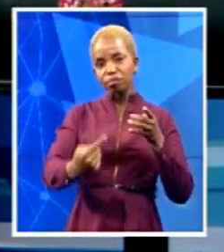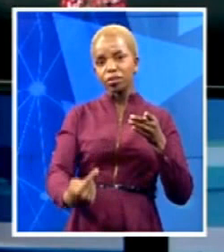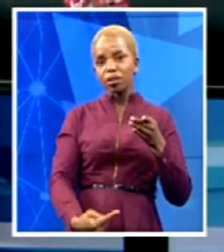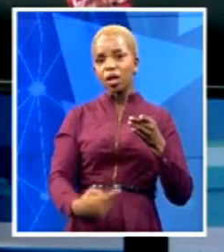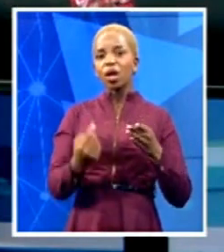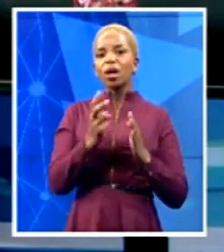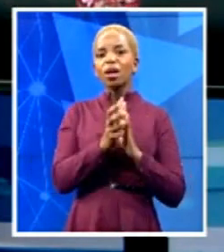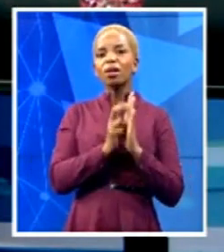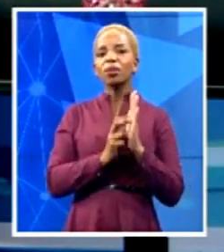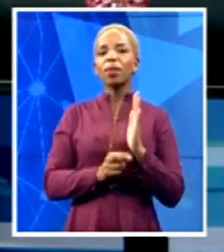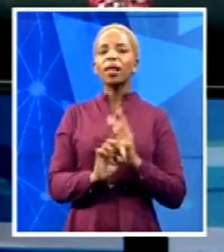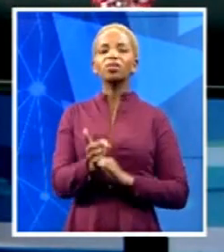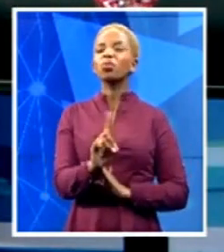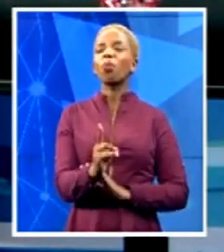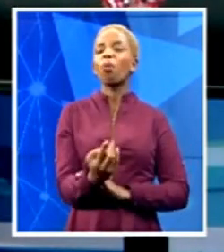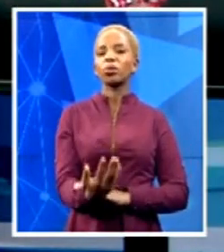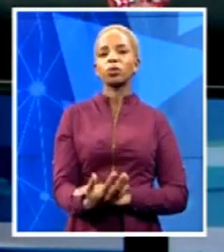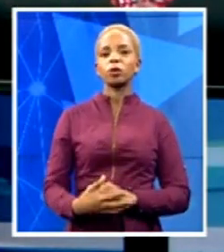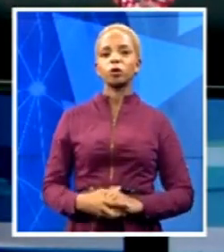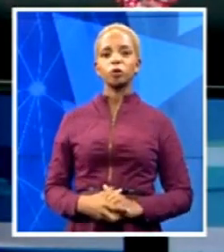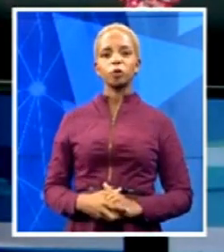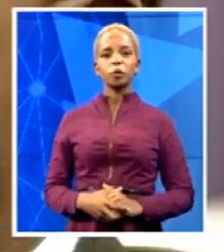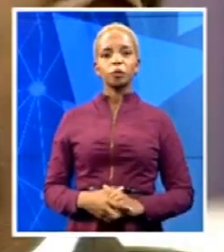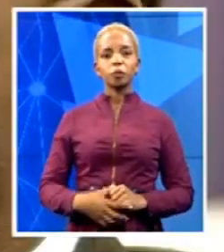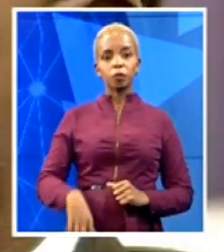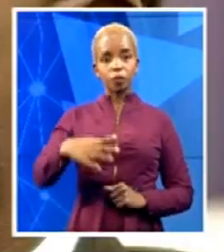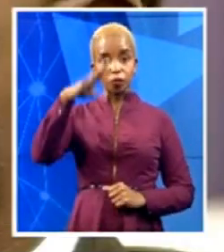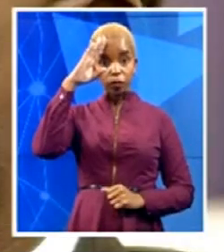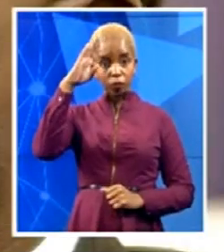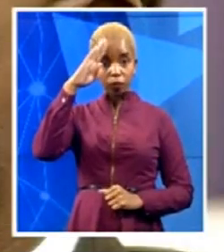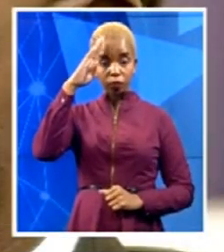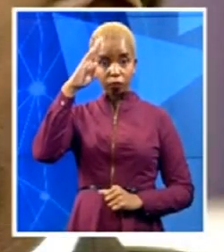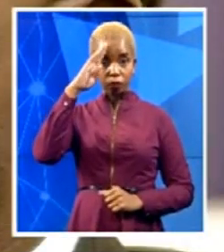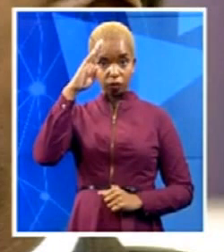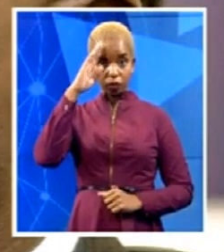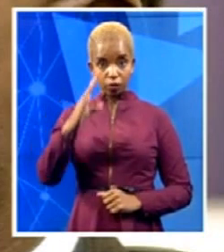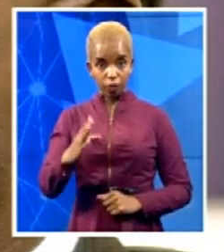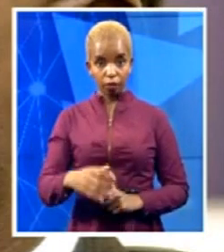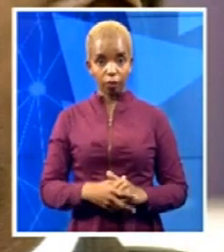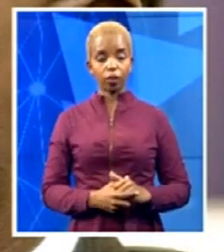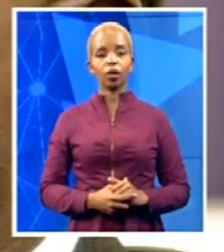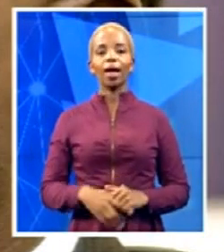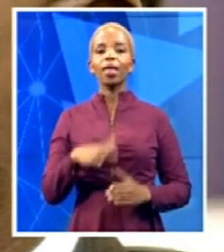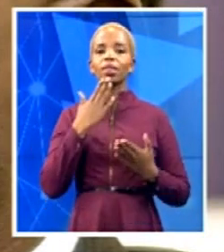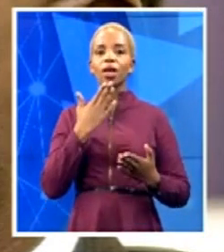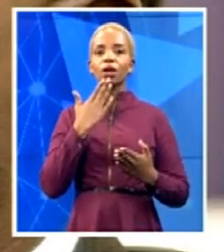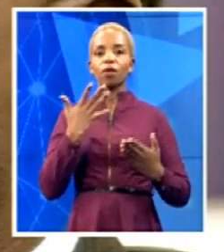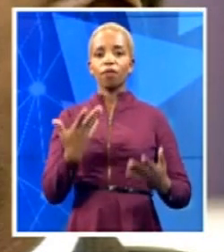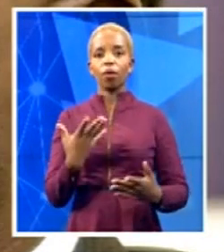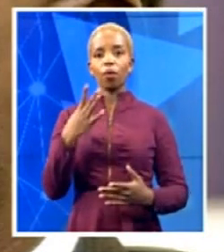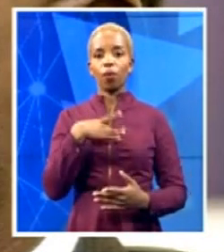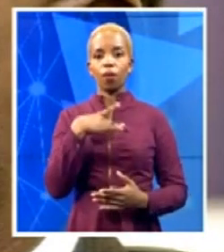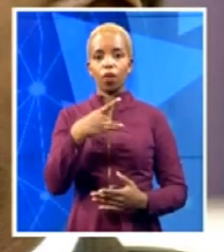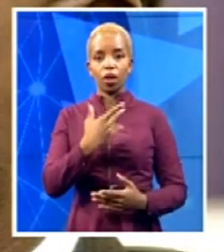Well, good morning to you and good morning to listeners. First and foremost, thank you for the invite. I think that the argument that we're making is a very simple